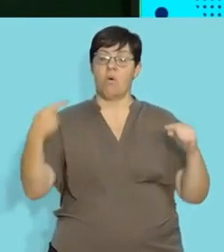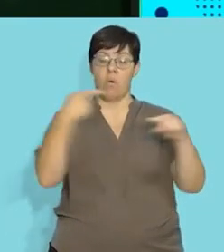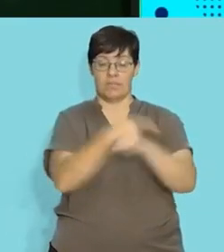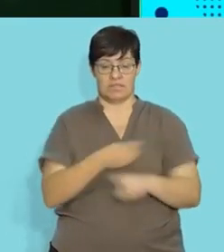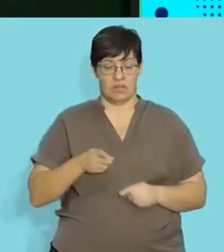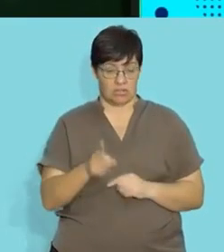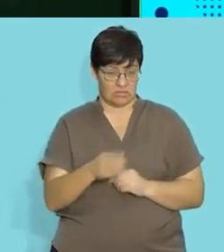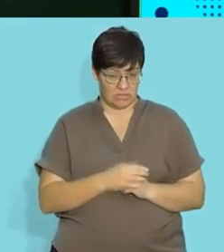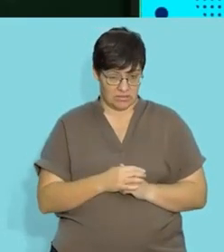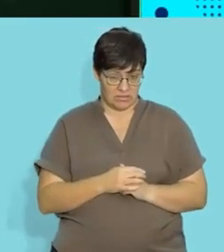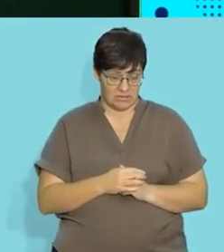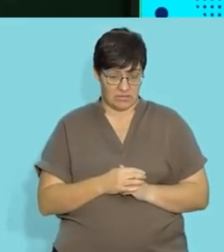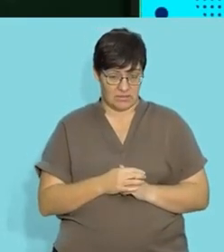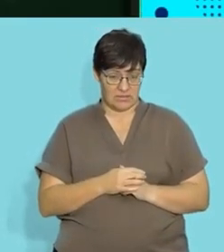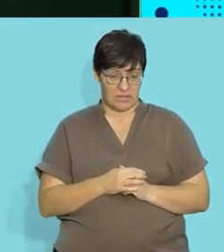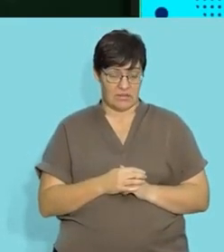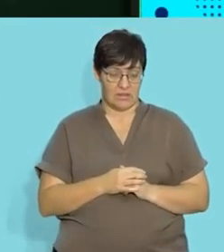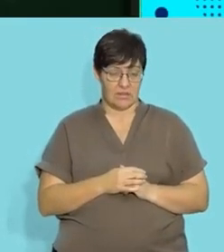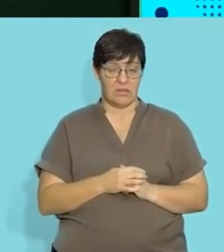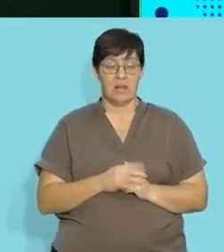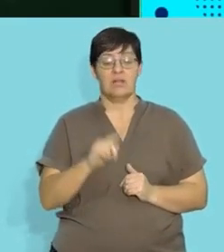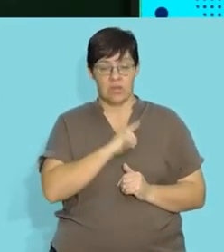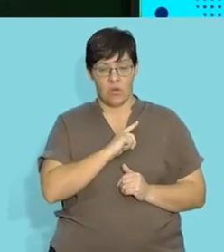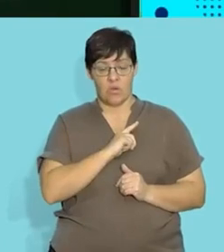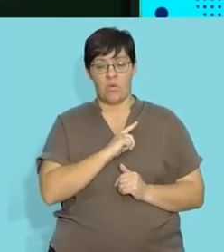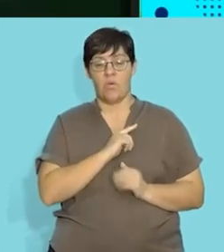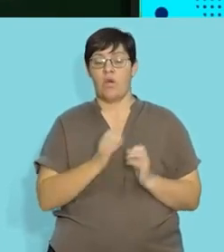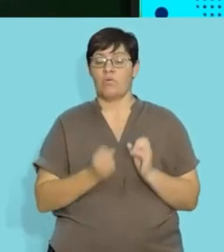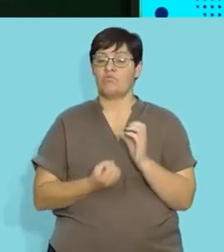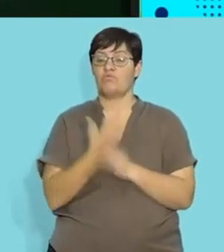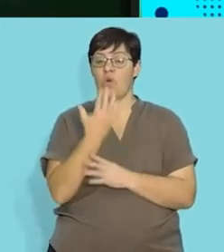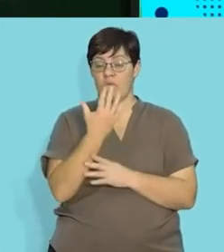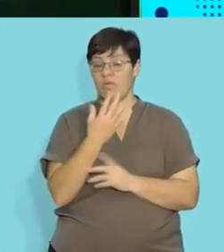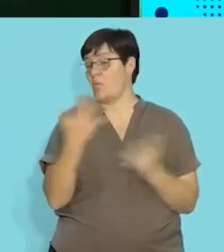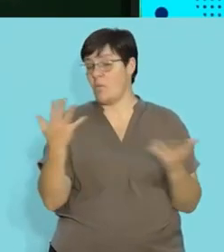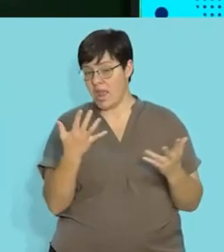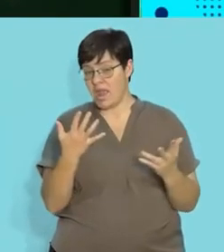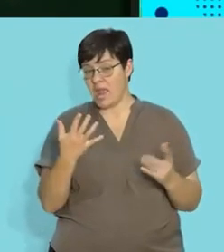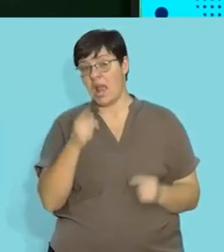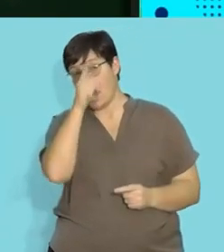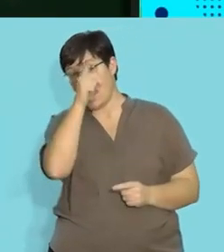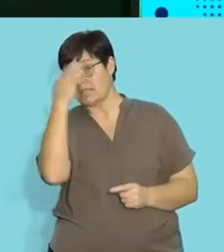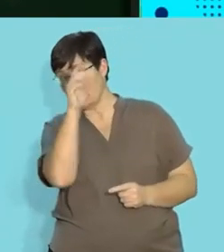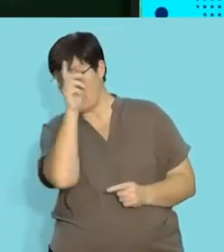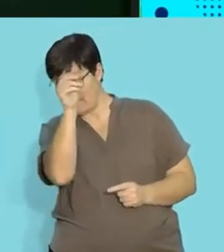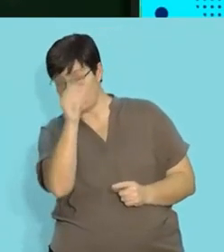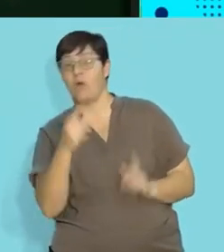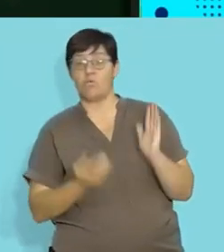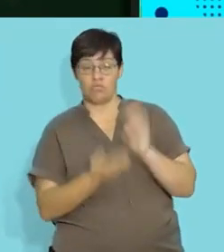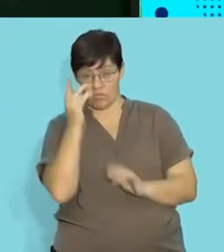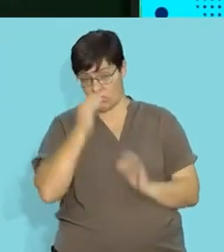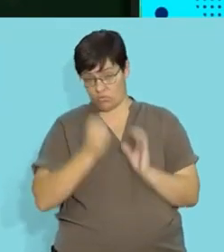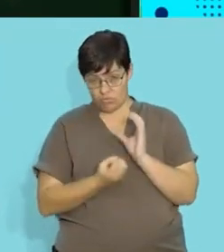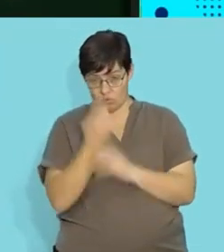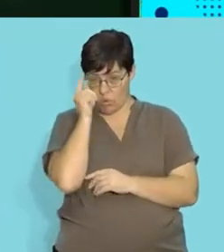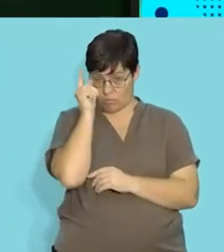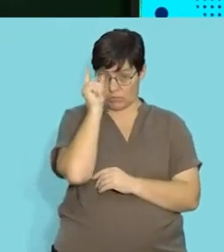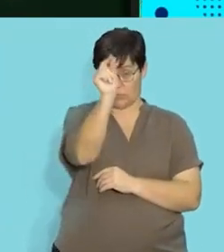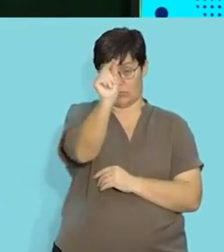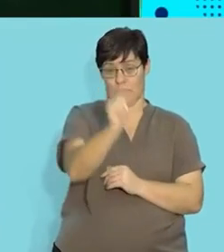direction from the stimulus, causing an elongation in the direction in which the stimulus is coming from.